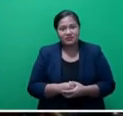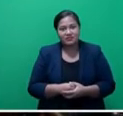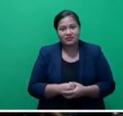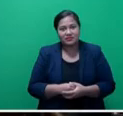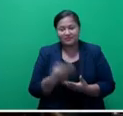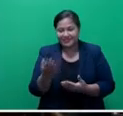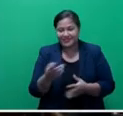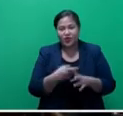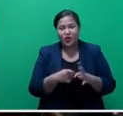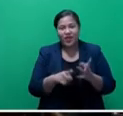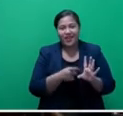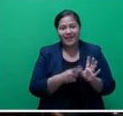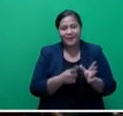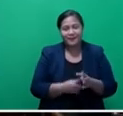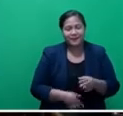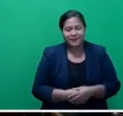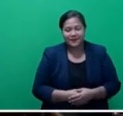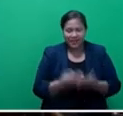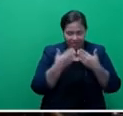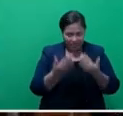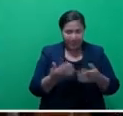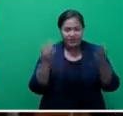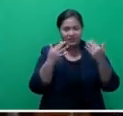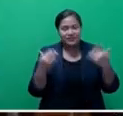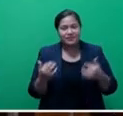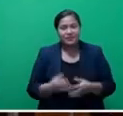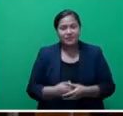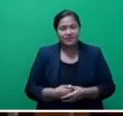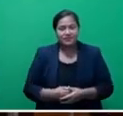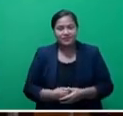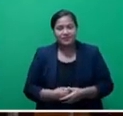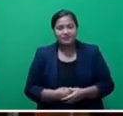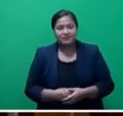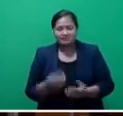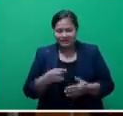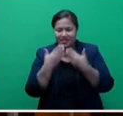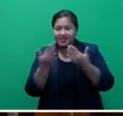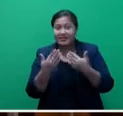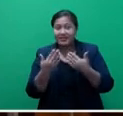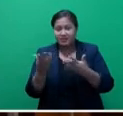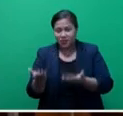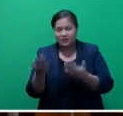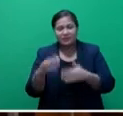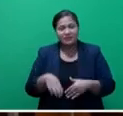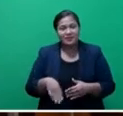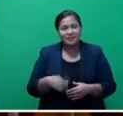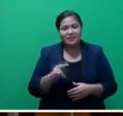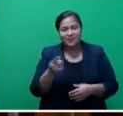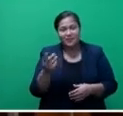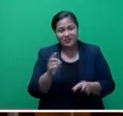floor, sir. Thank you, Mr. Speaker, sir. Mr. Speaker, sir, I thank the Honourable Member for the